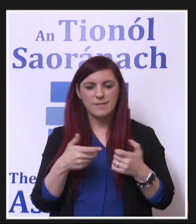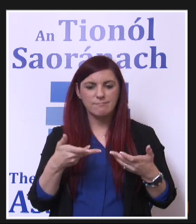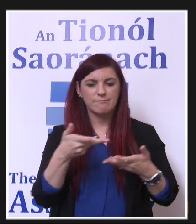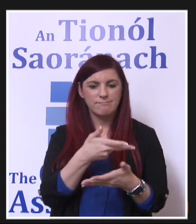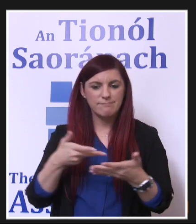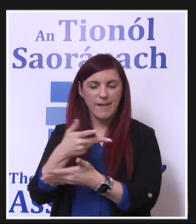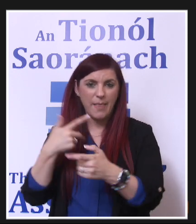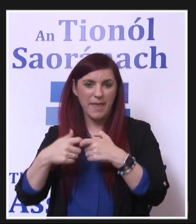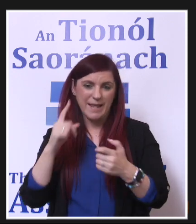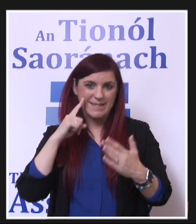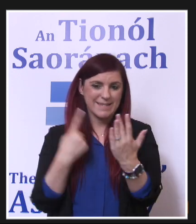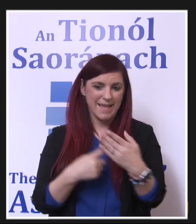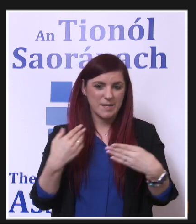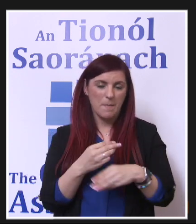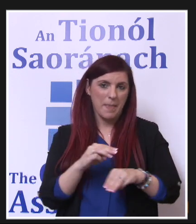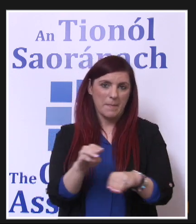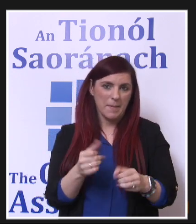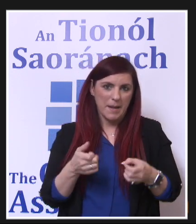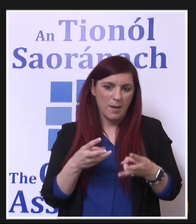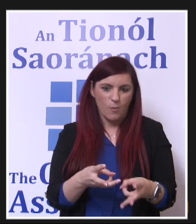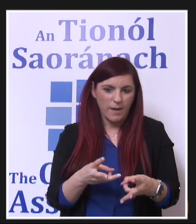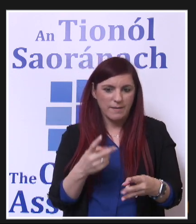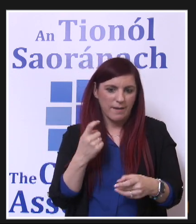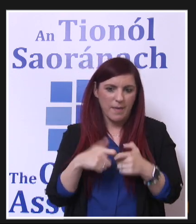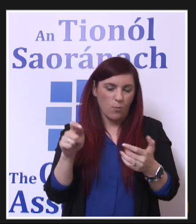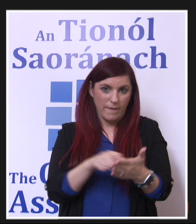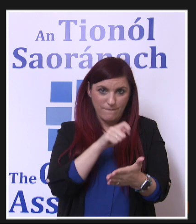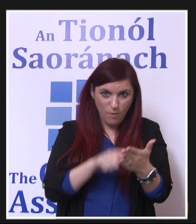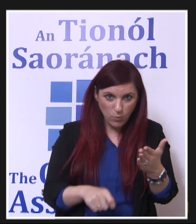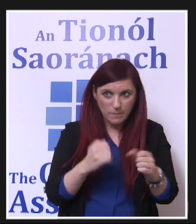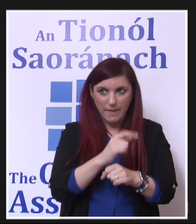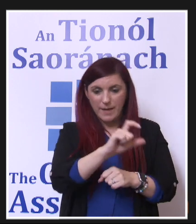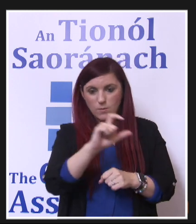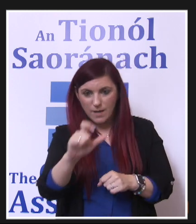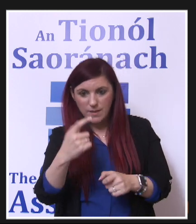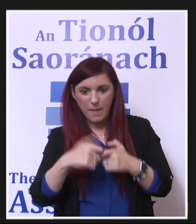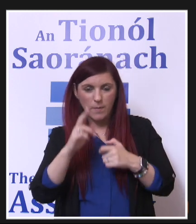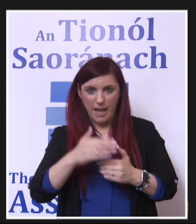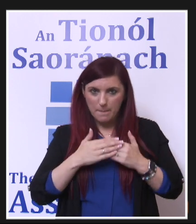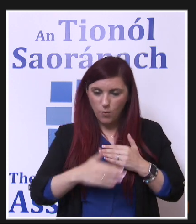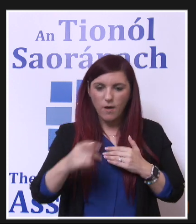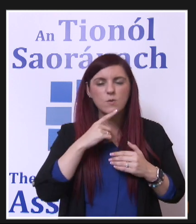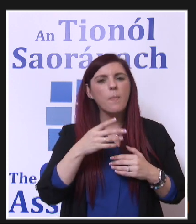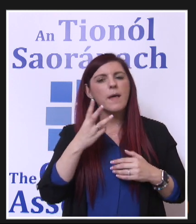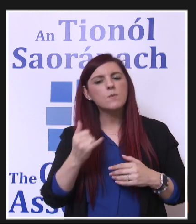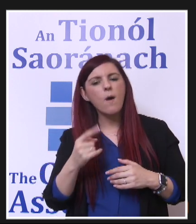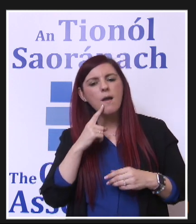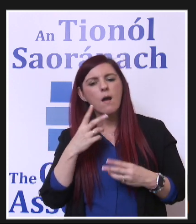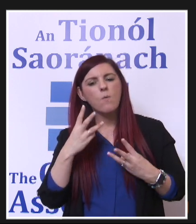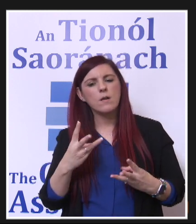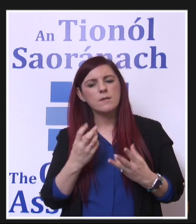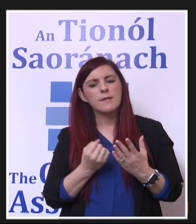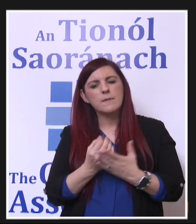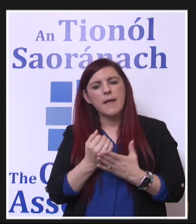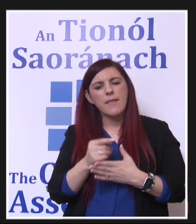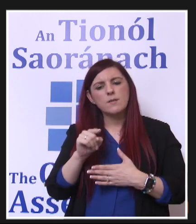Parisian Council, the deliberation is voted, and then we can implement the policy. So this is what I was trying to say in the introduction,